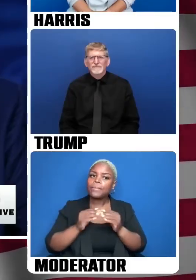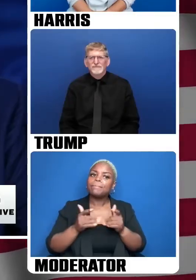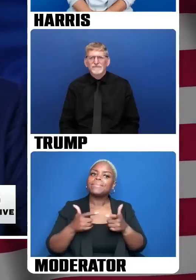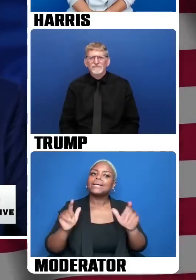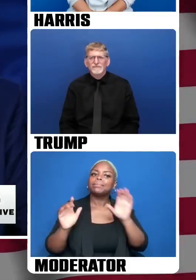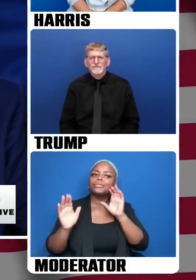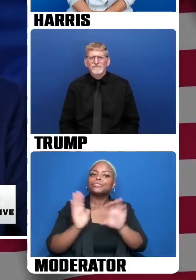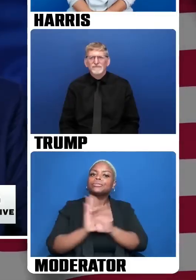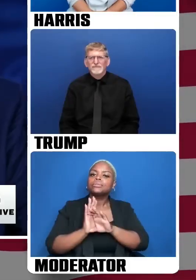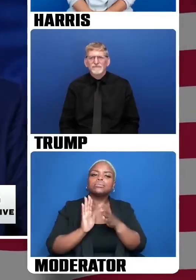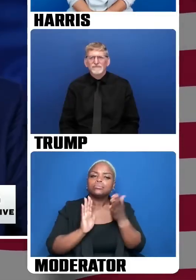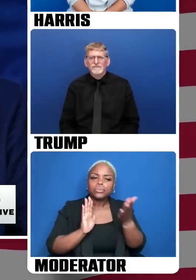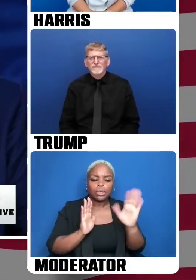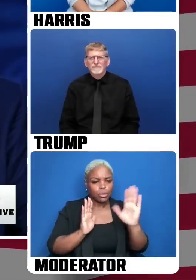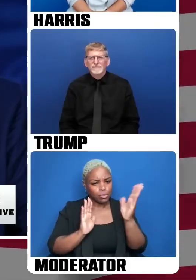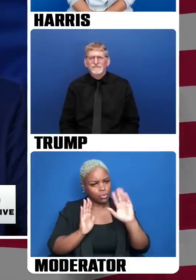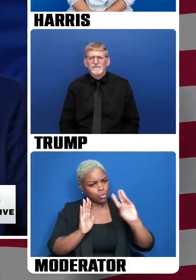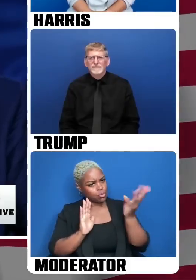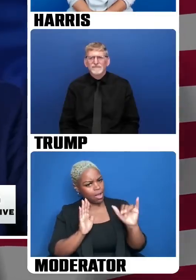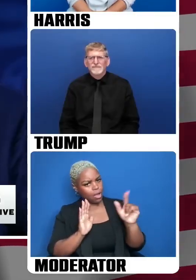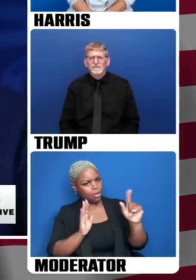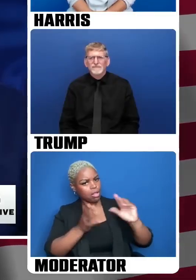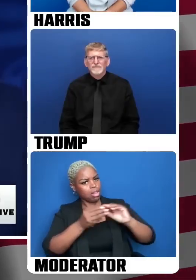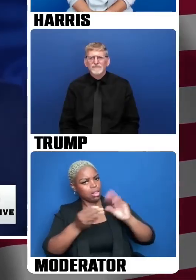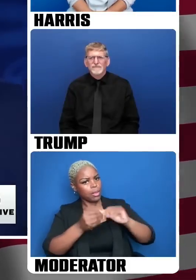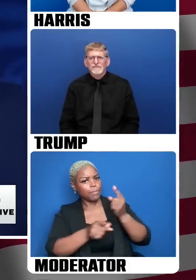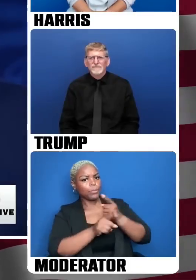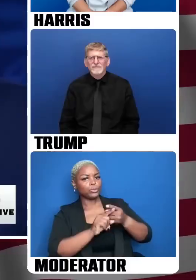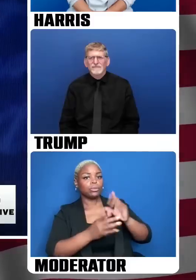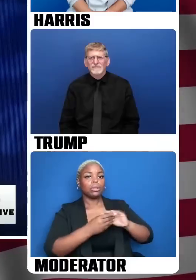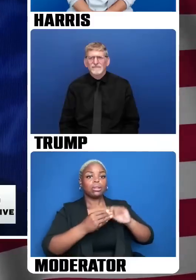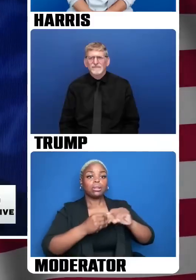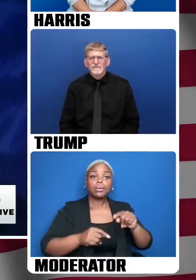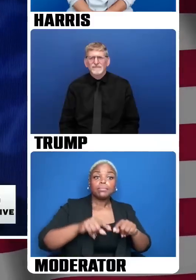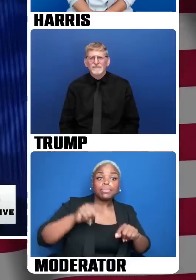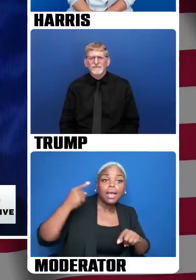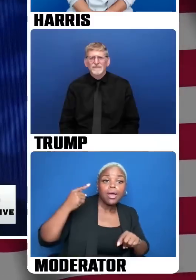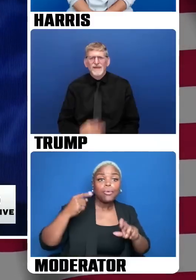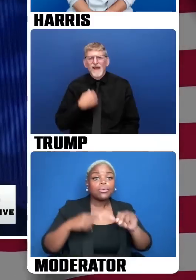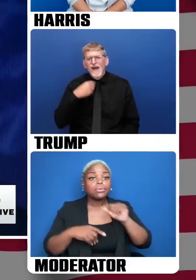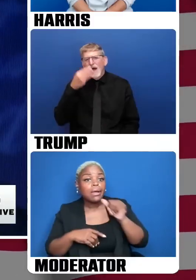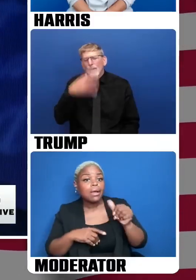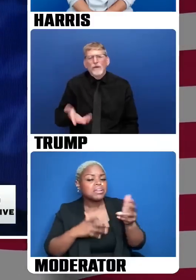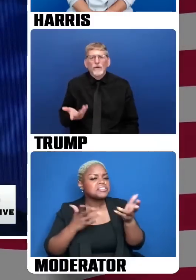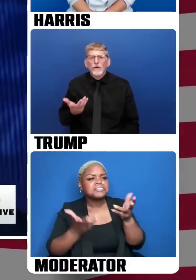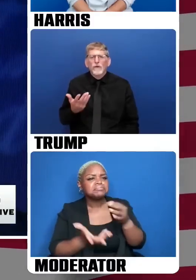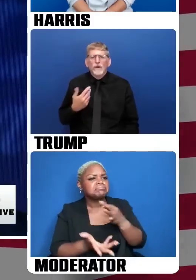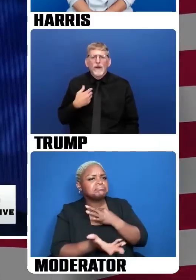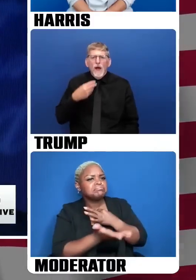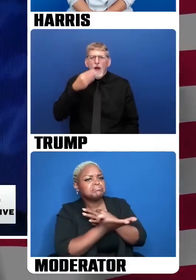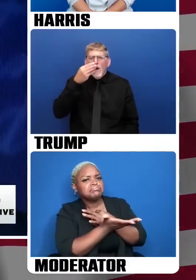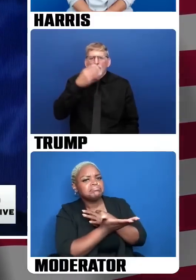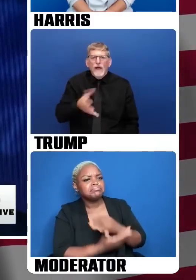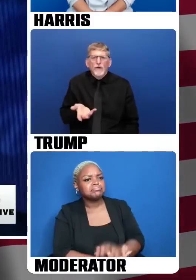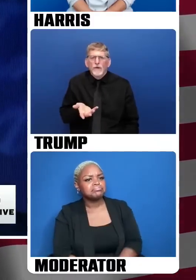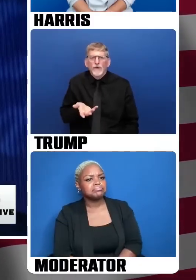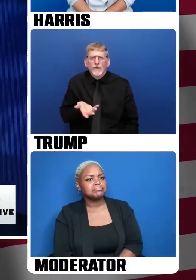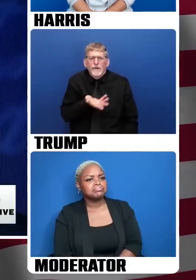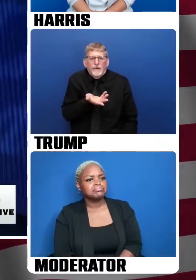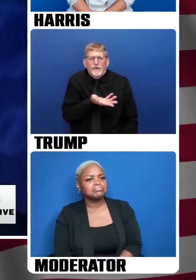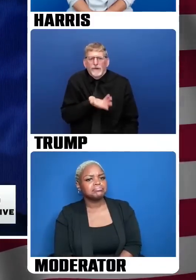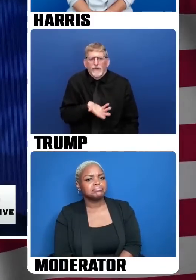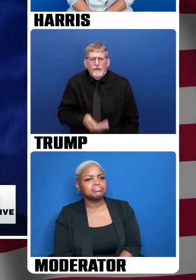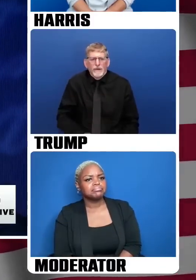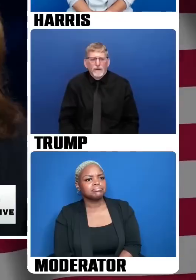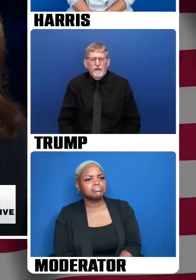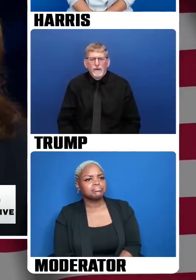to weigh in on the racial identity of your opponent? I don't, and I don't care. I don't care what she is. I don't care. You